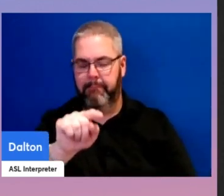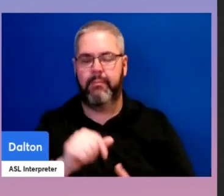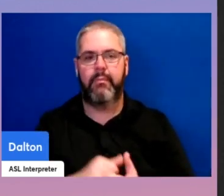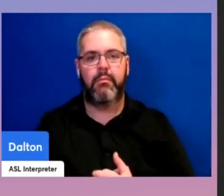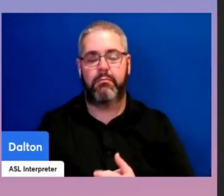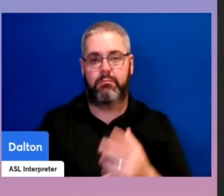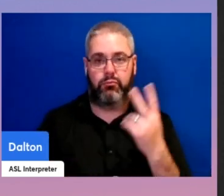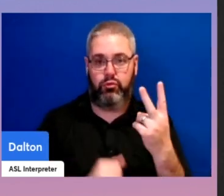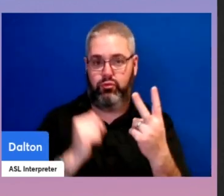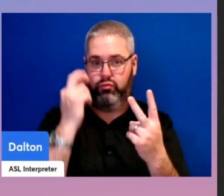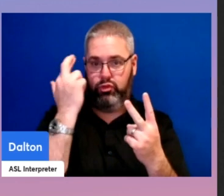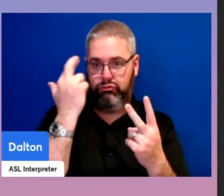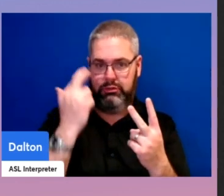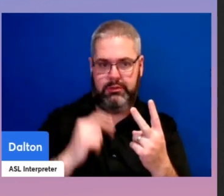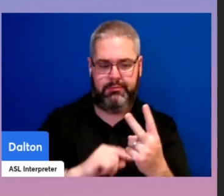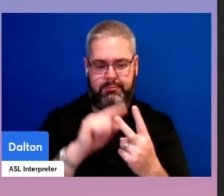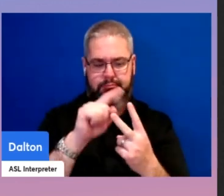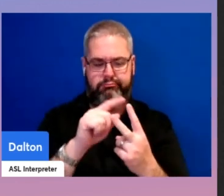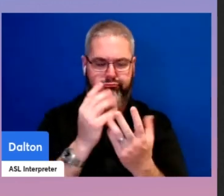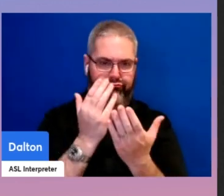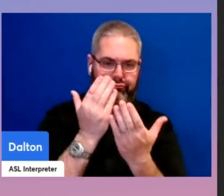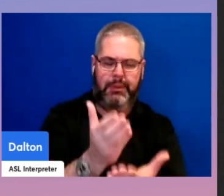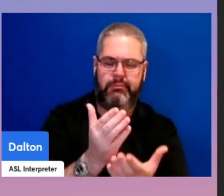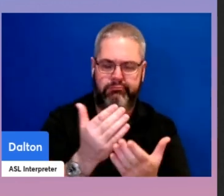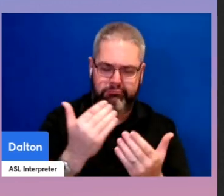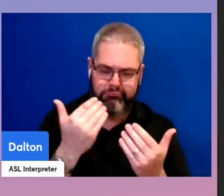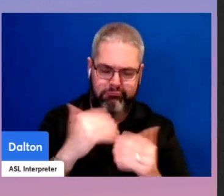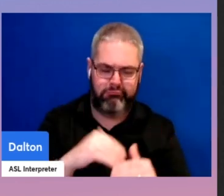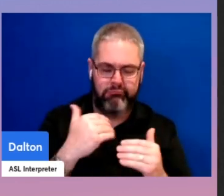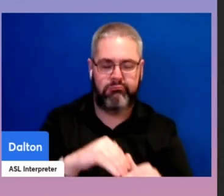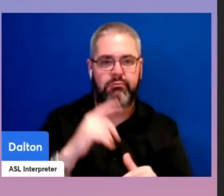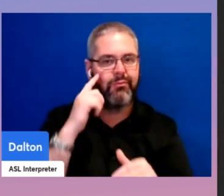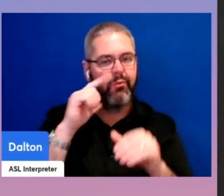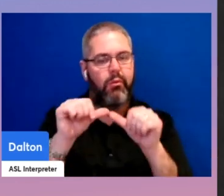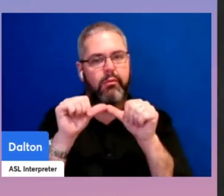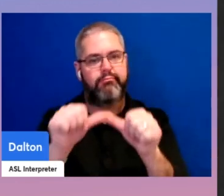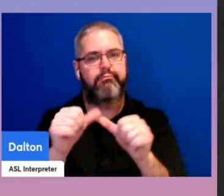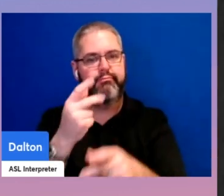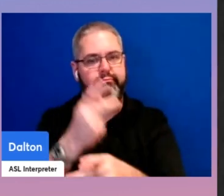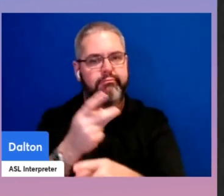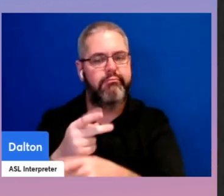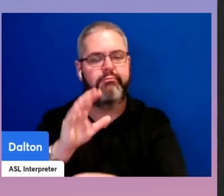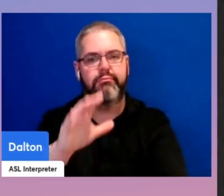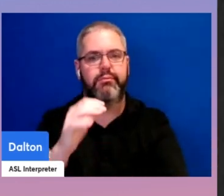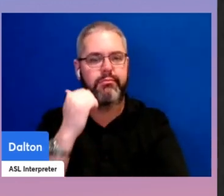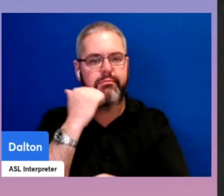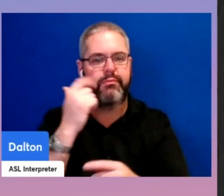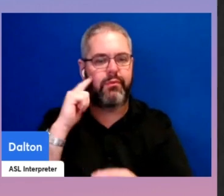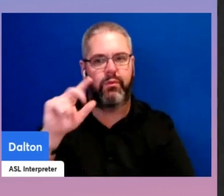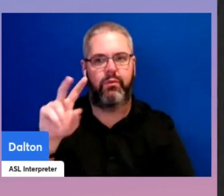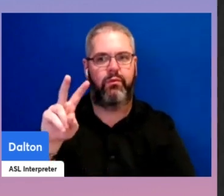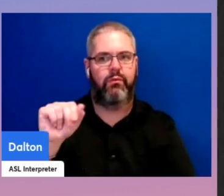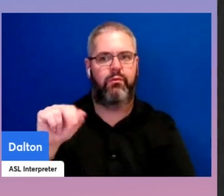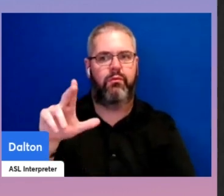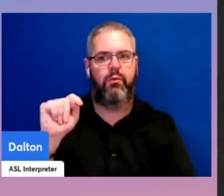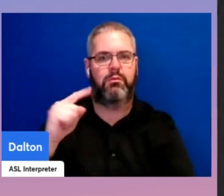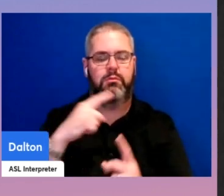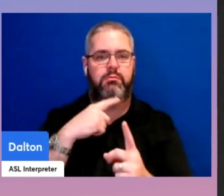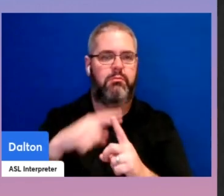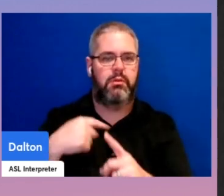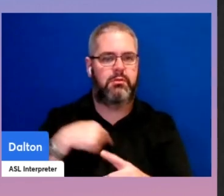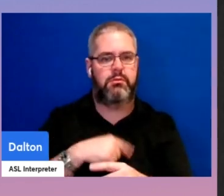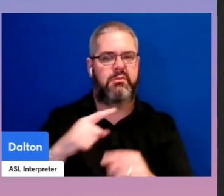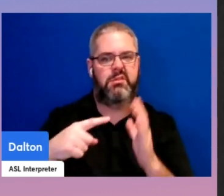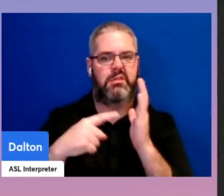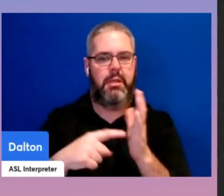One, it's very recommended in terms of maintaining your day 2 operations of Vault, but also just so I can spin this demo up and down very